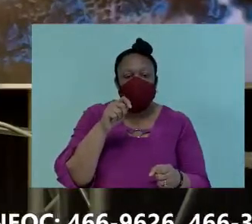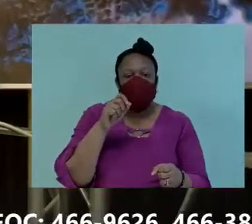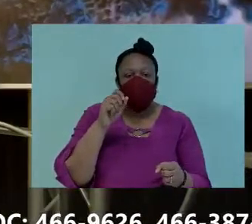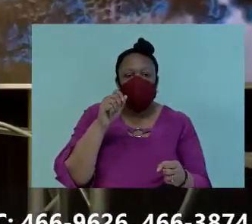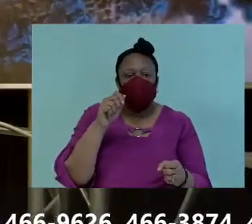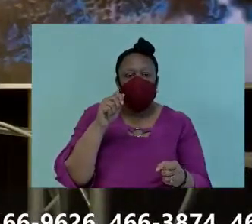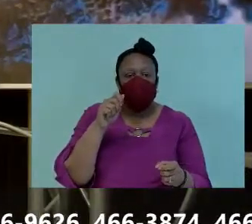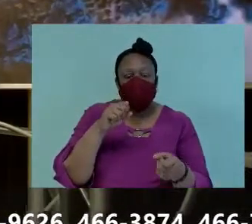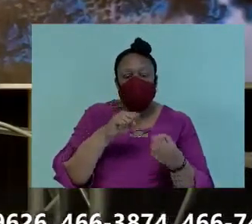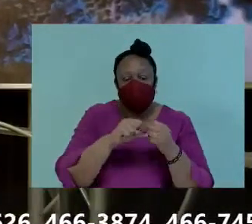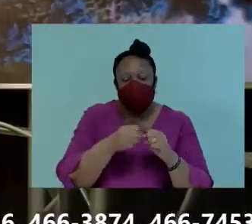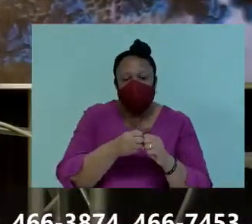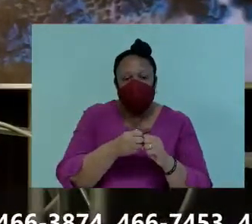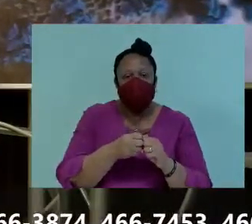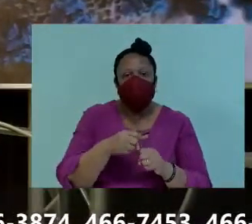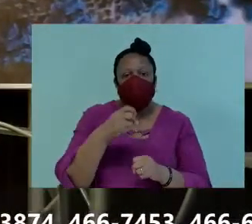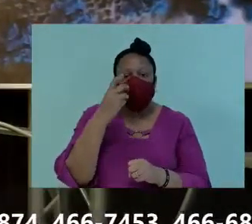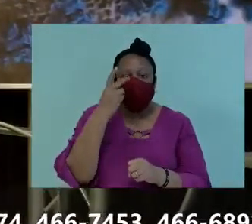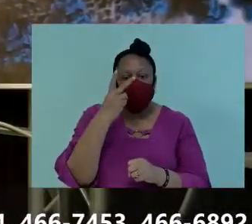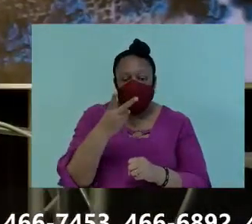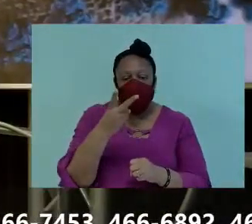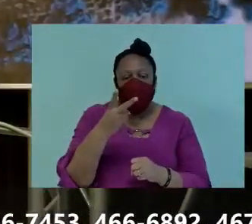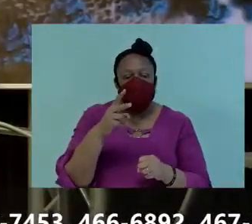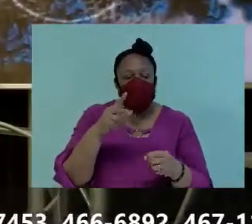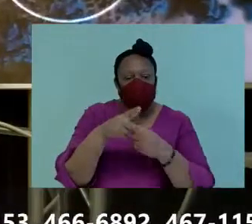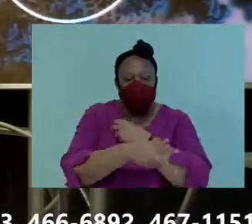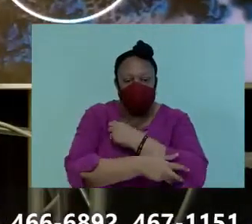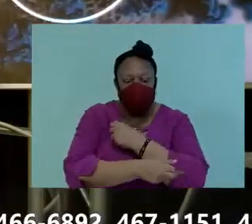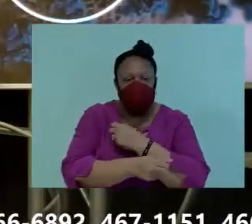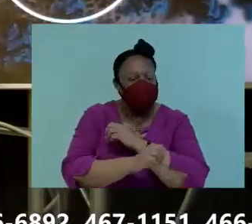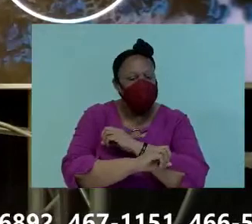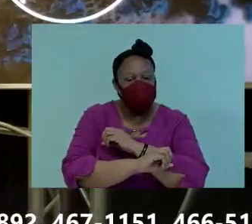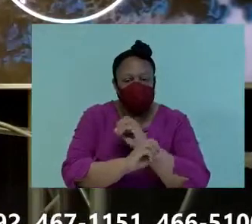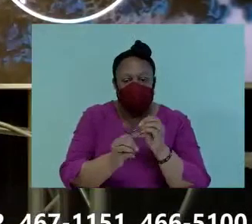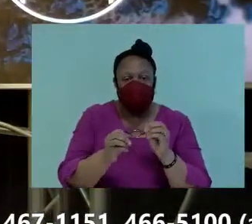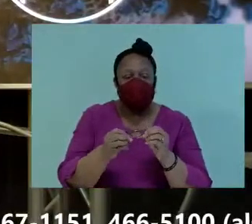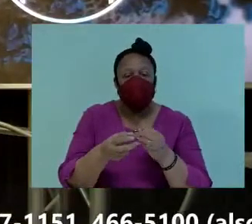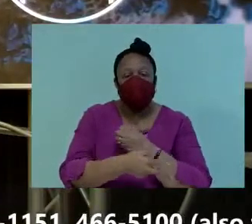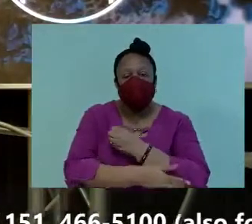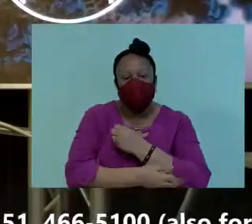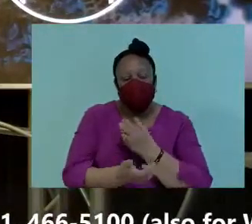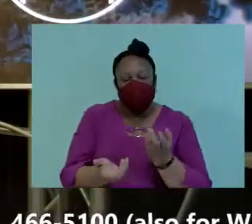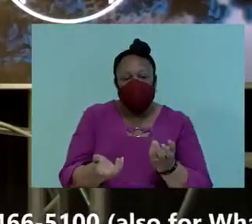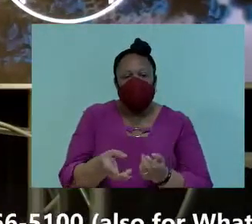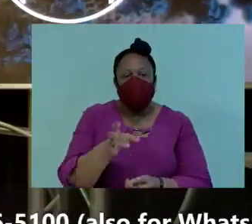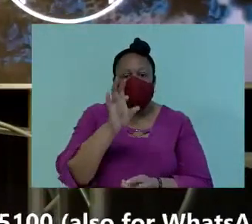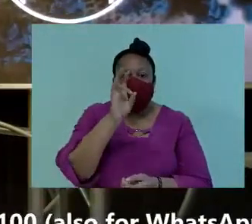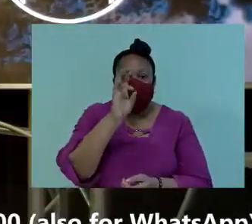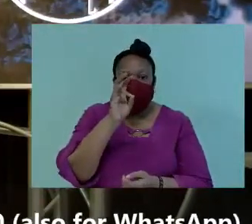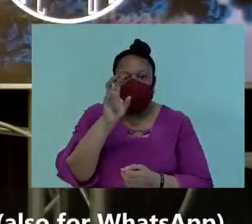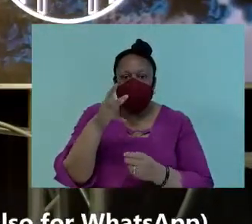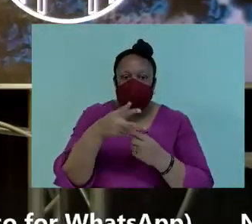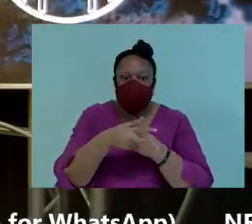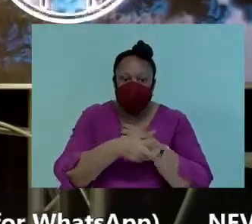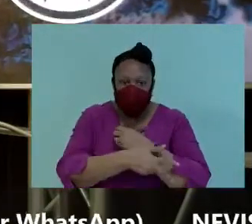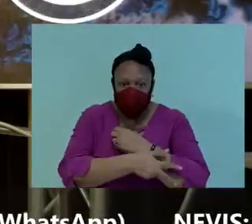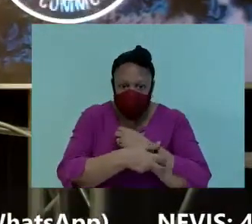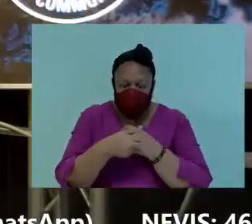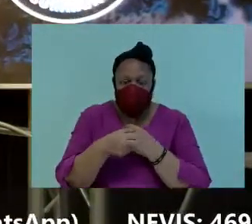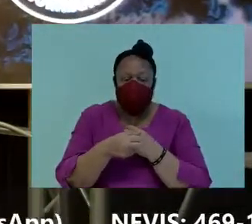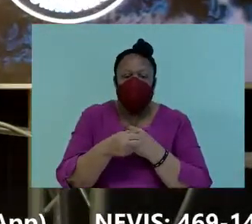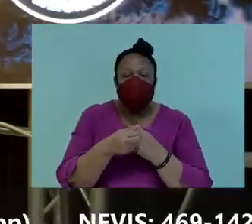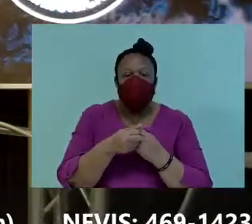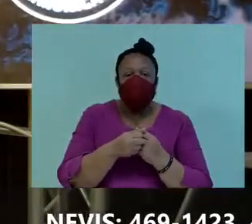year. There were 2 robberies last year, none this year. There was 7 break-ins in week